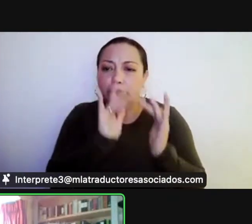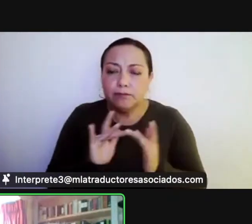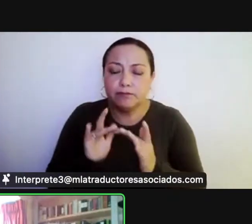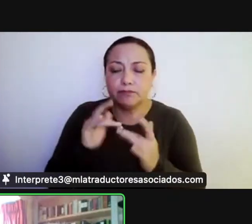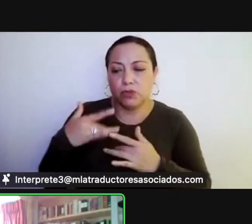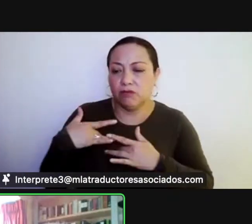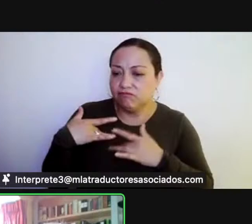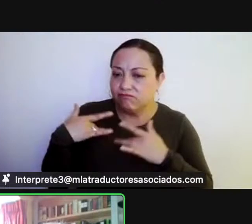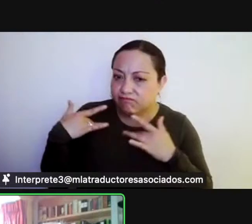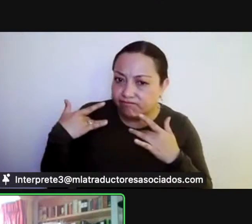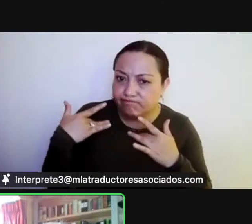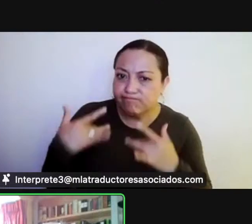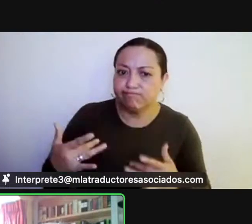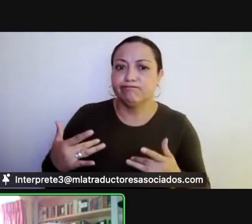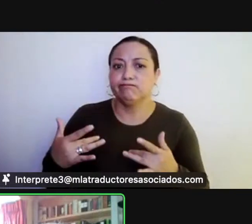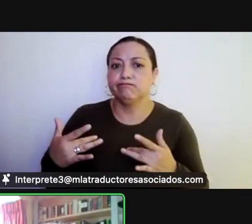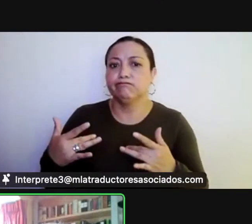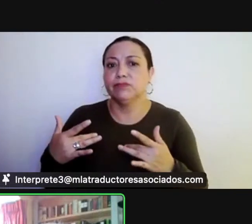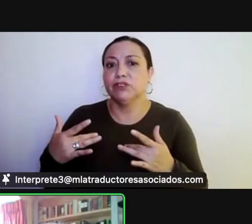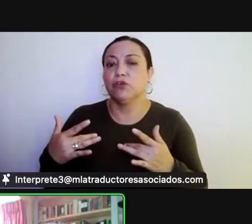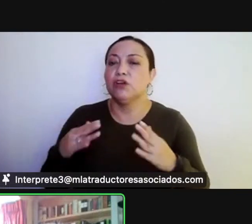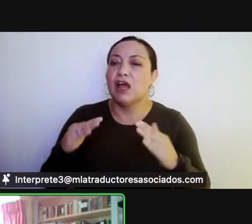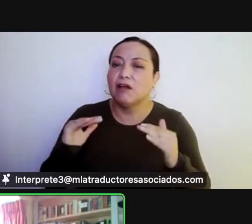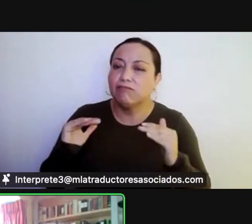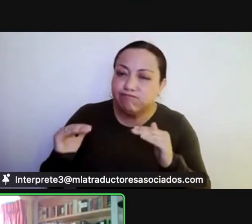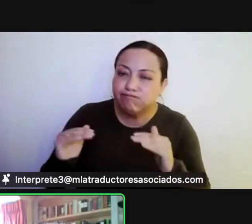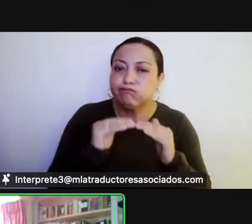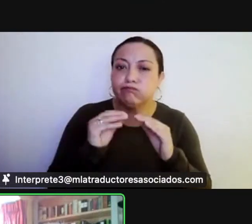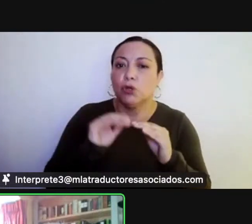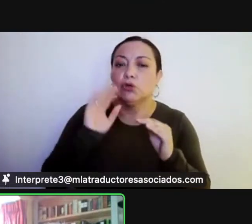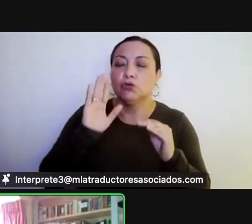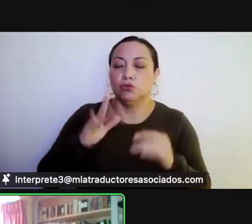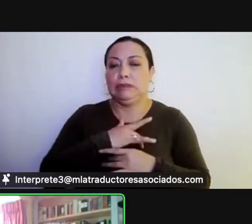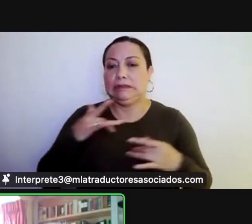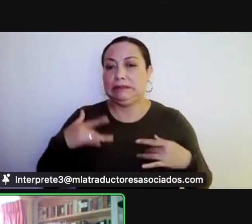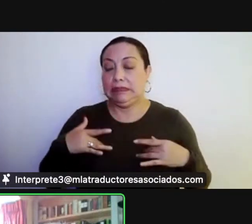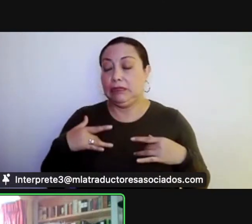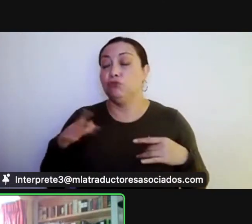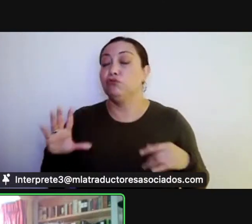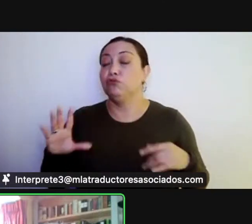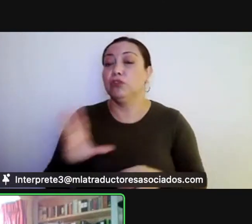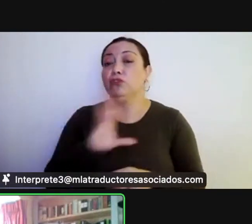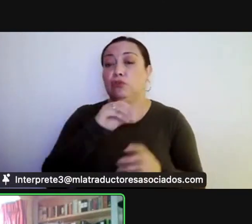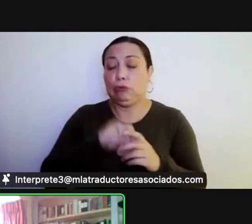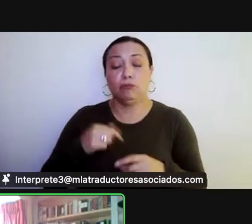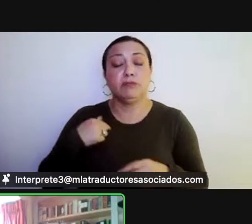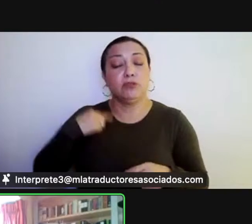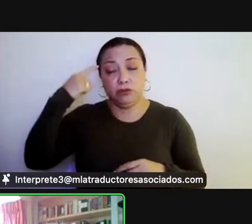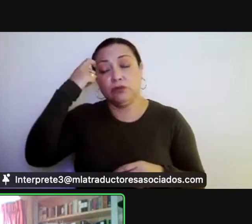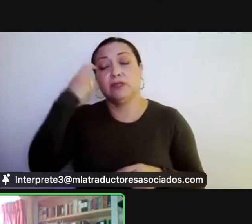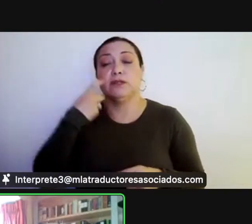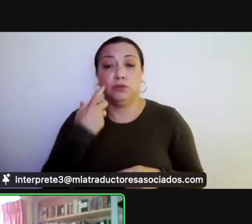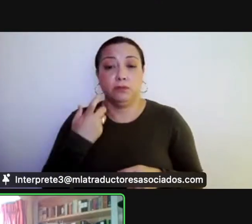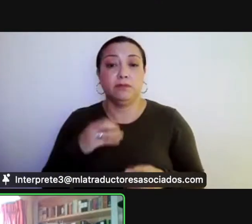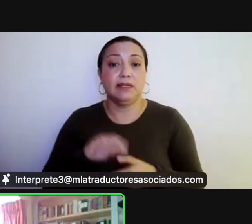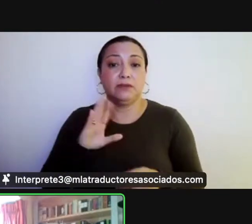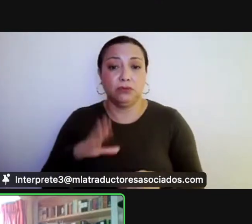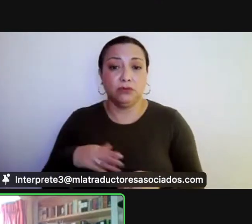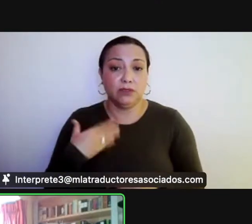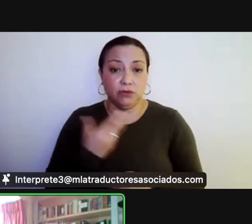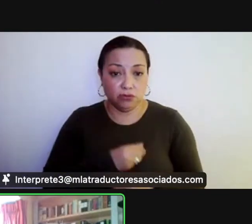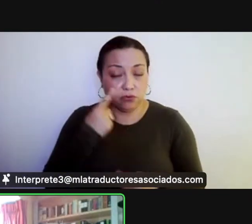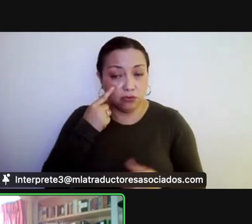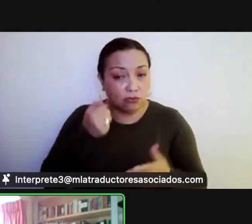la agree with the universalidad de la salud? Me solidarity parece un and the desafío enorme que nos universality of enfrentamos health? en este And tiempo. this is a